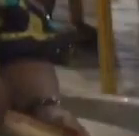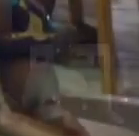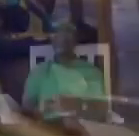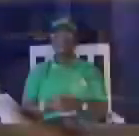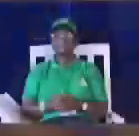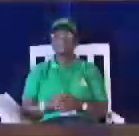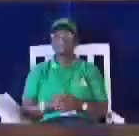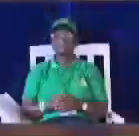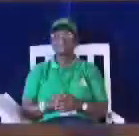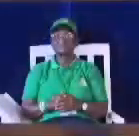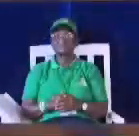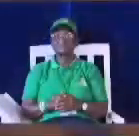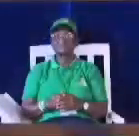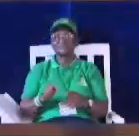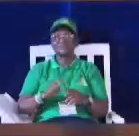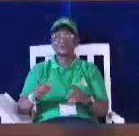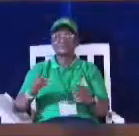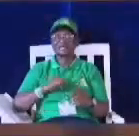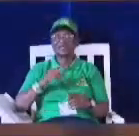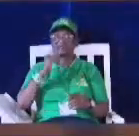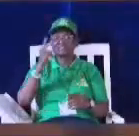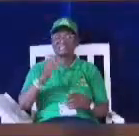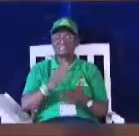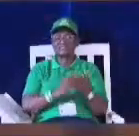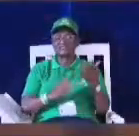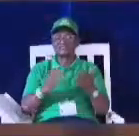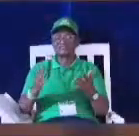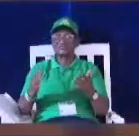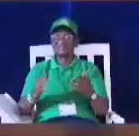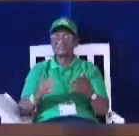But then there's still something beyond that.